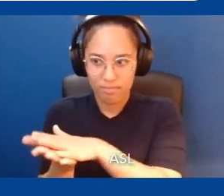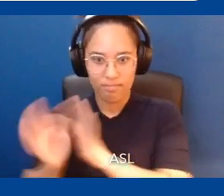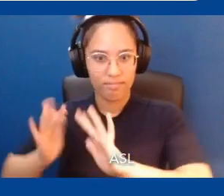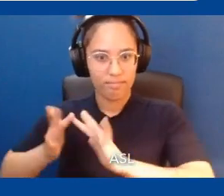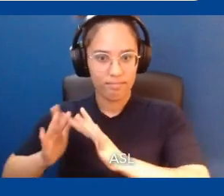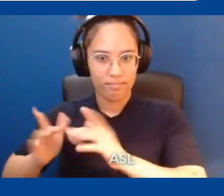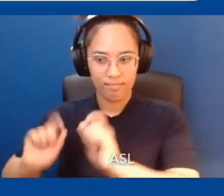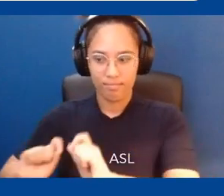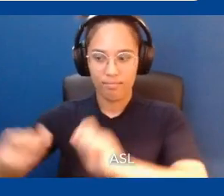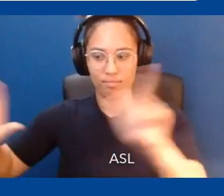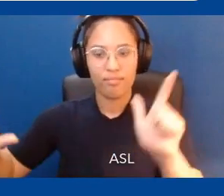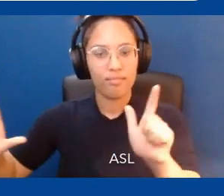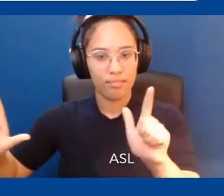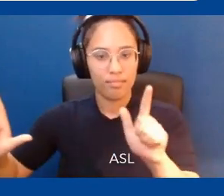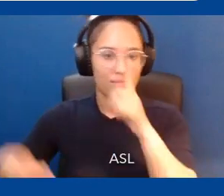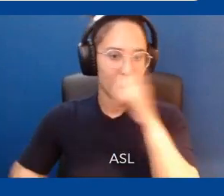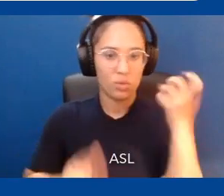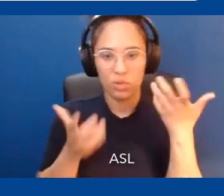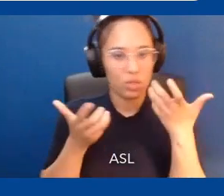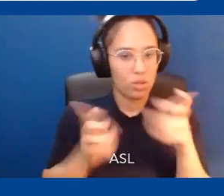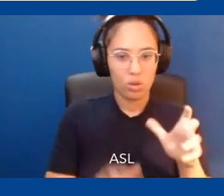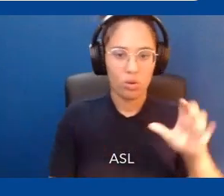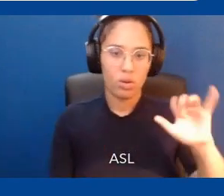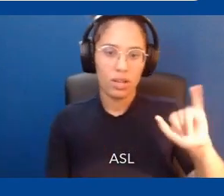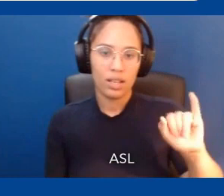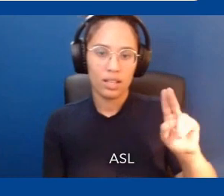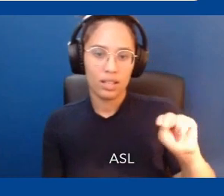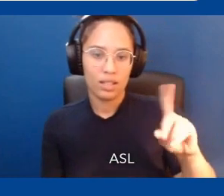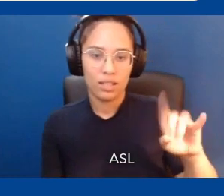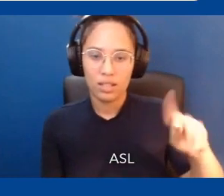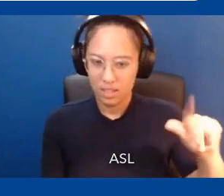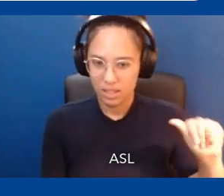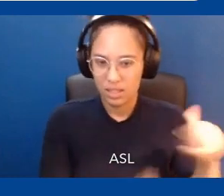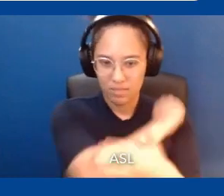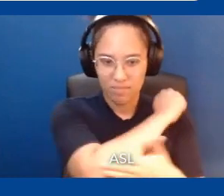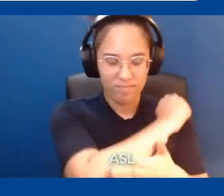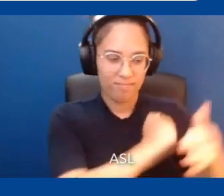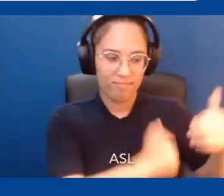Indonesian military government.